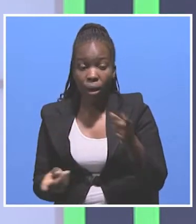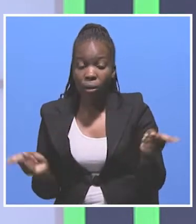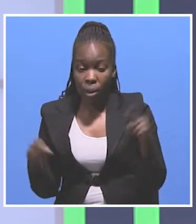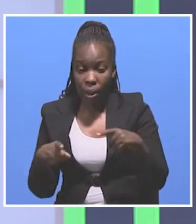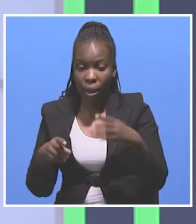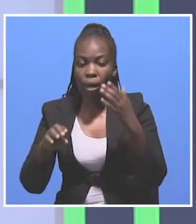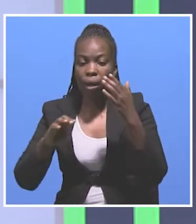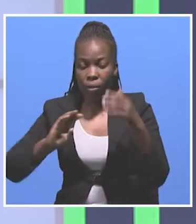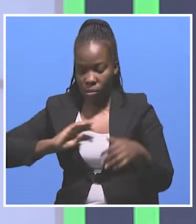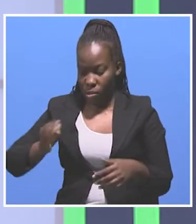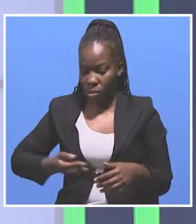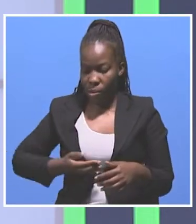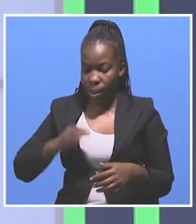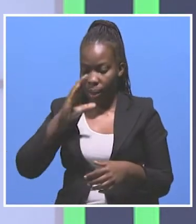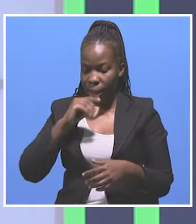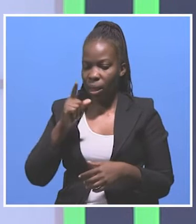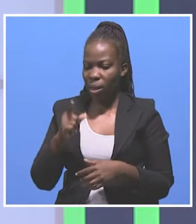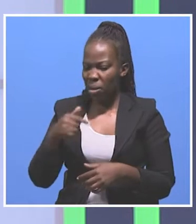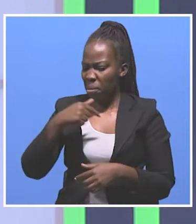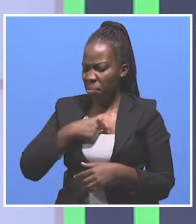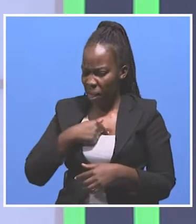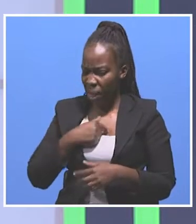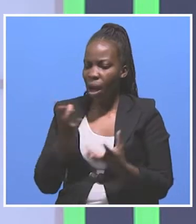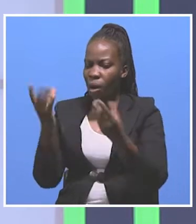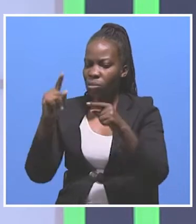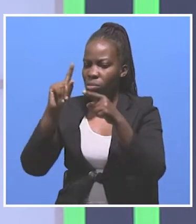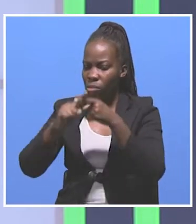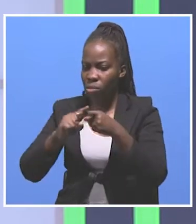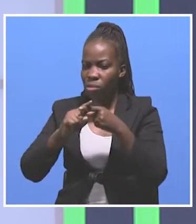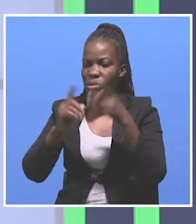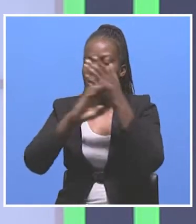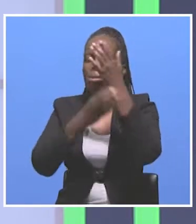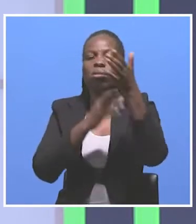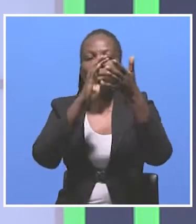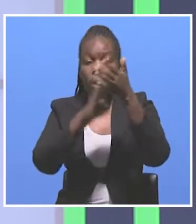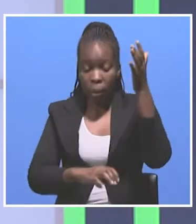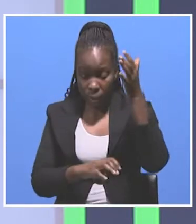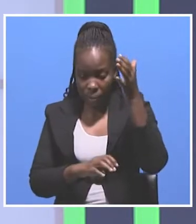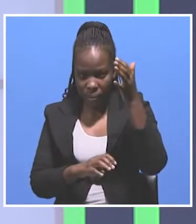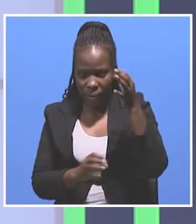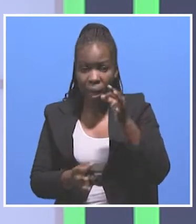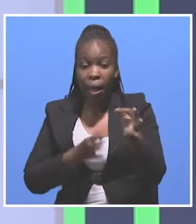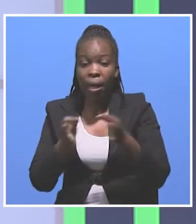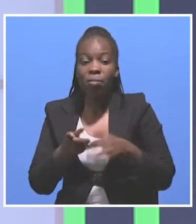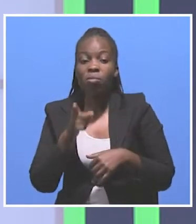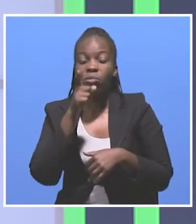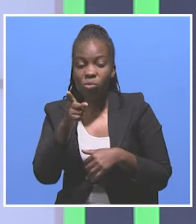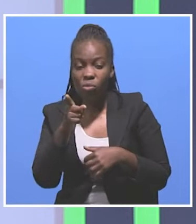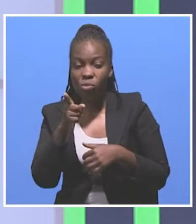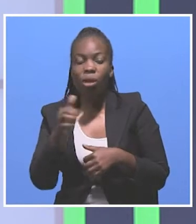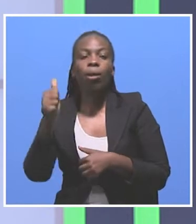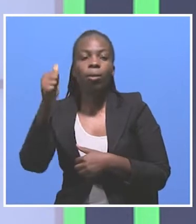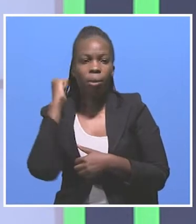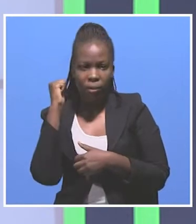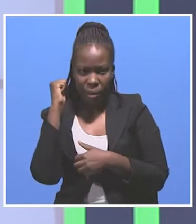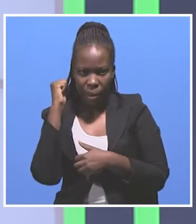terminate this pregnancy, if you refuse without following the due process and helping them to understand, they